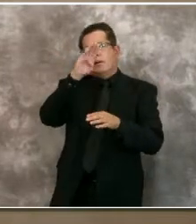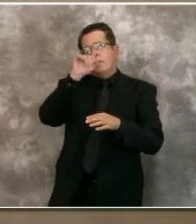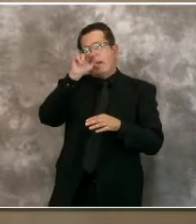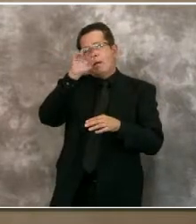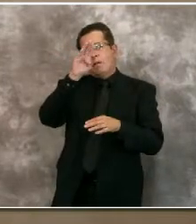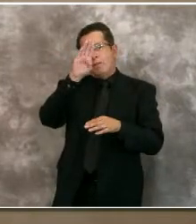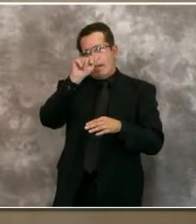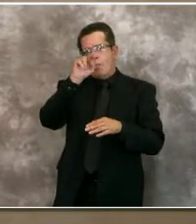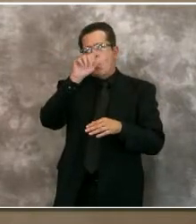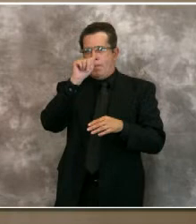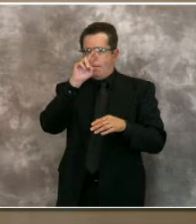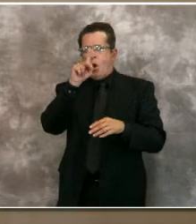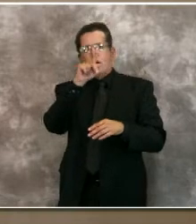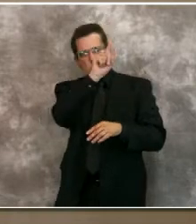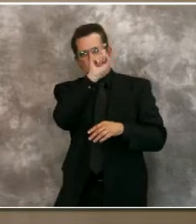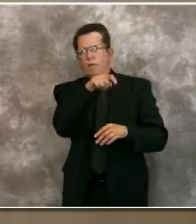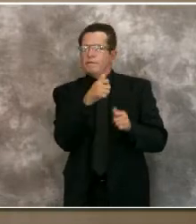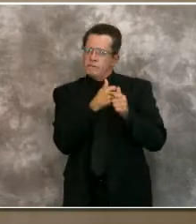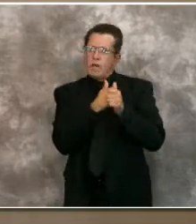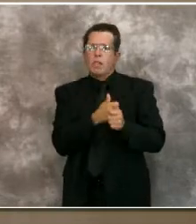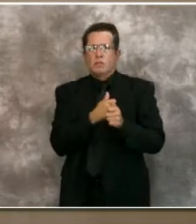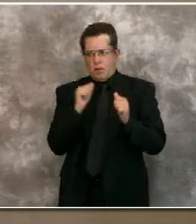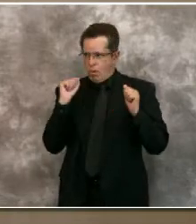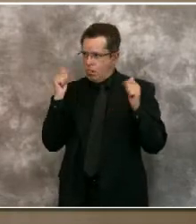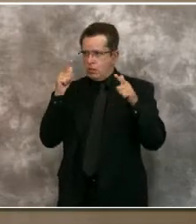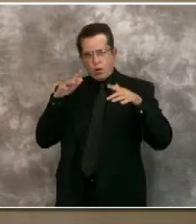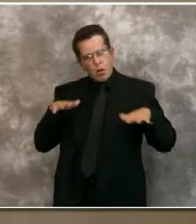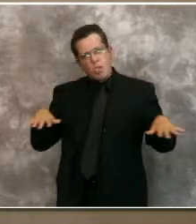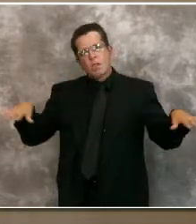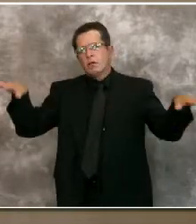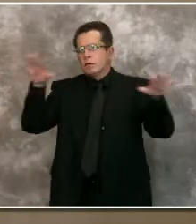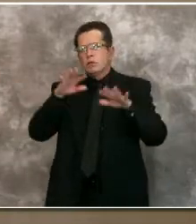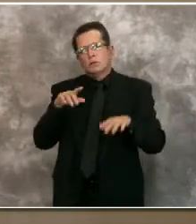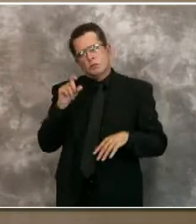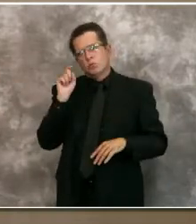city of San Diego, obviously, but all other jurisdictions to